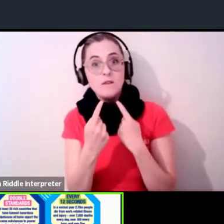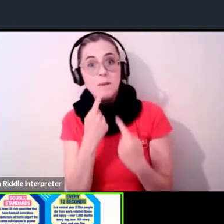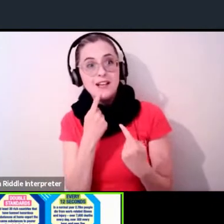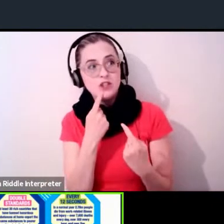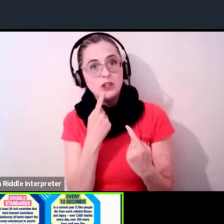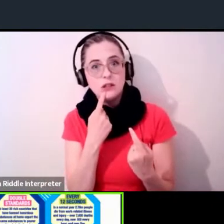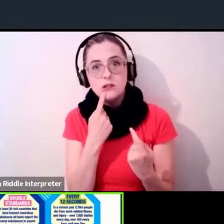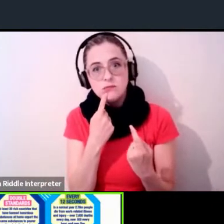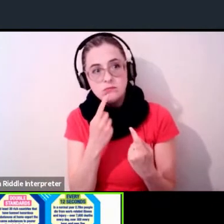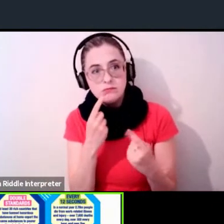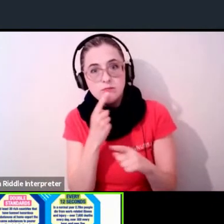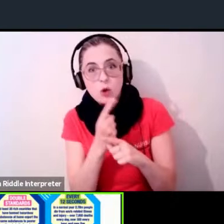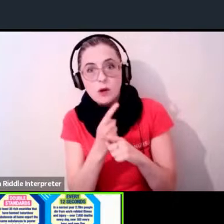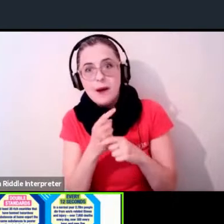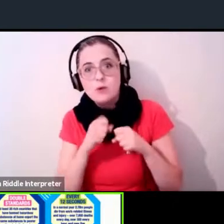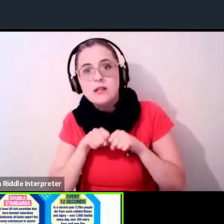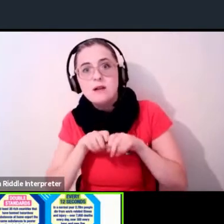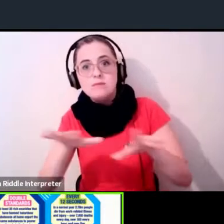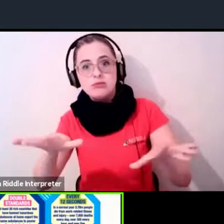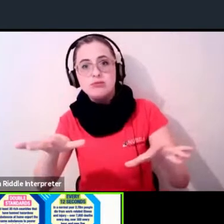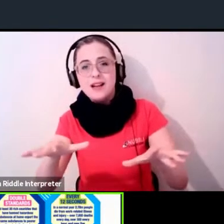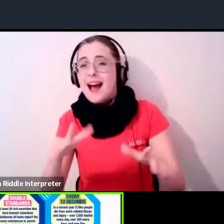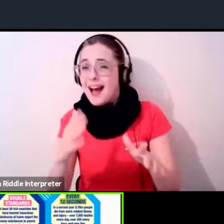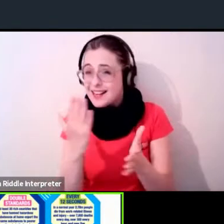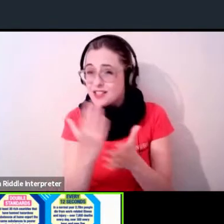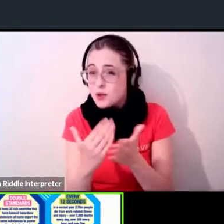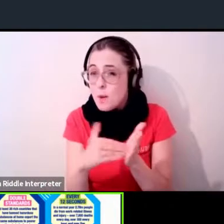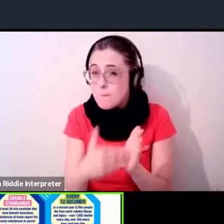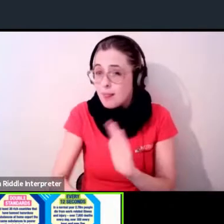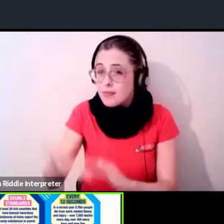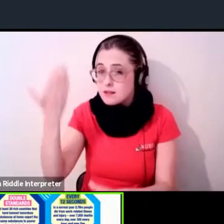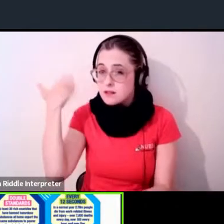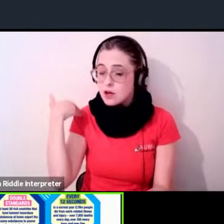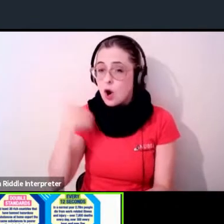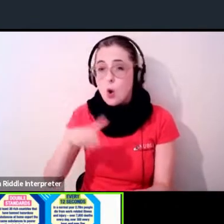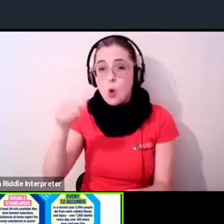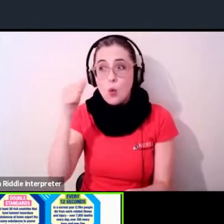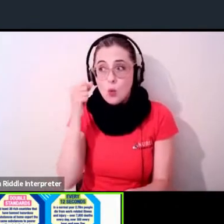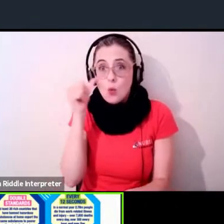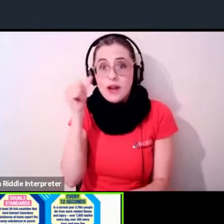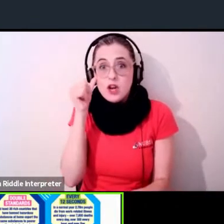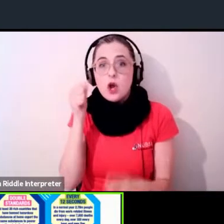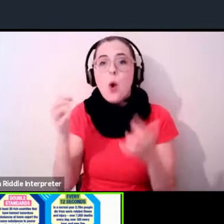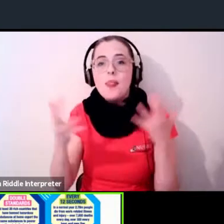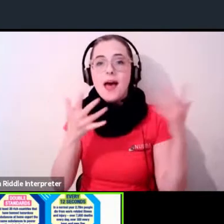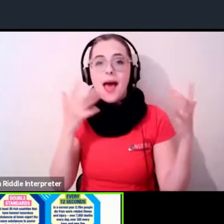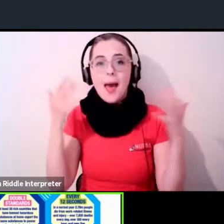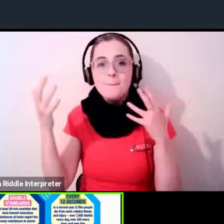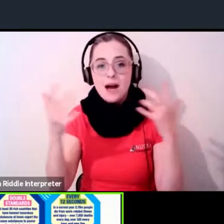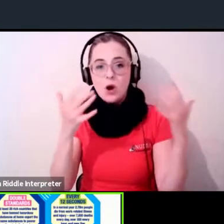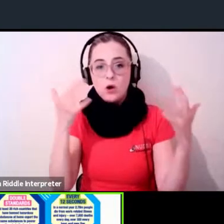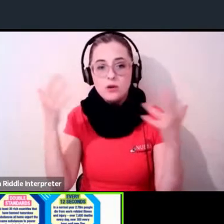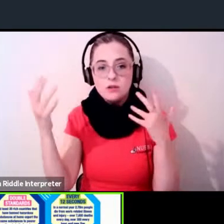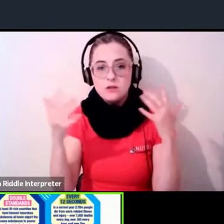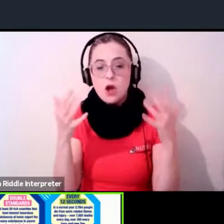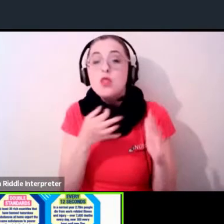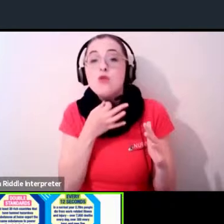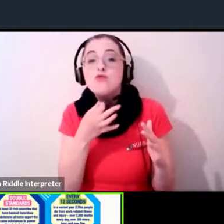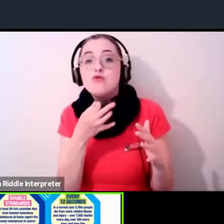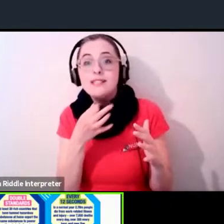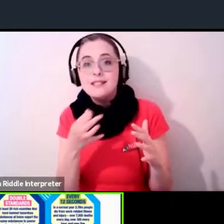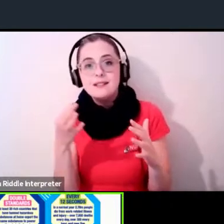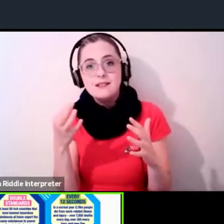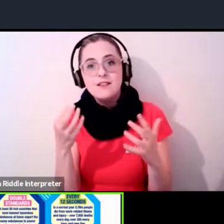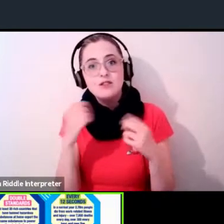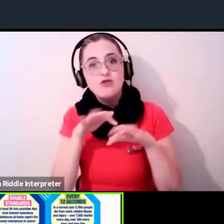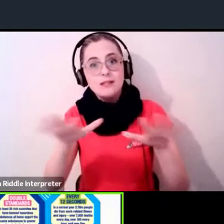transmission routes of infection. Actually, it was months ago when we knew that there was airborne, the risk of transmission was